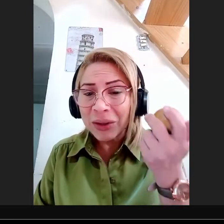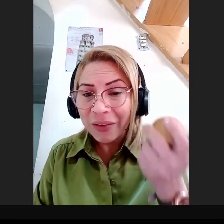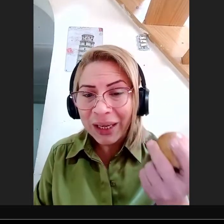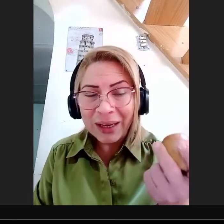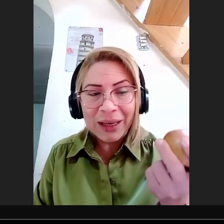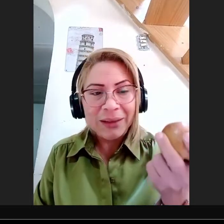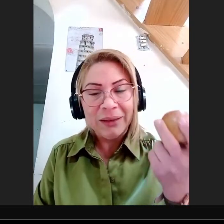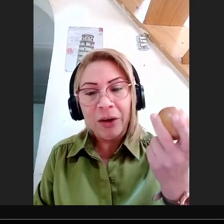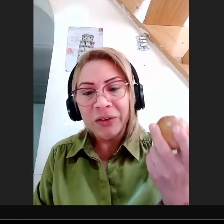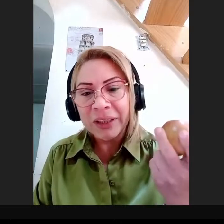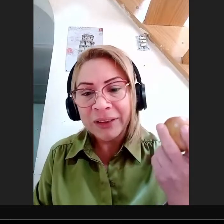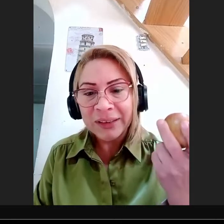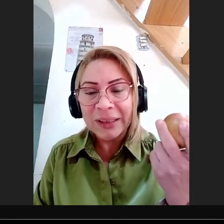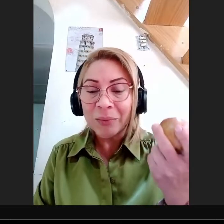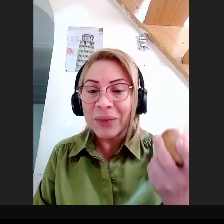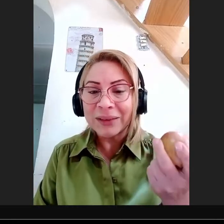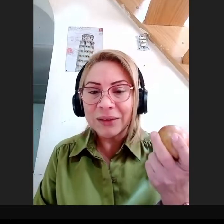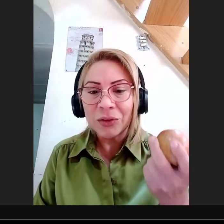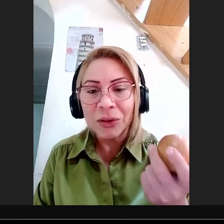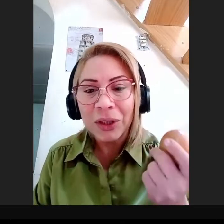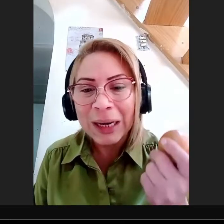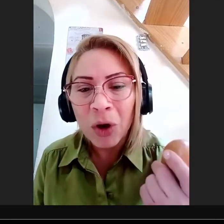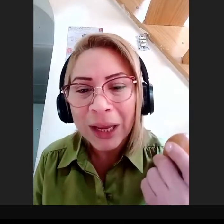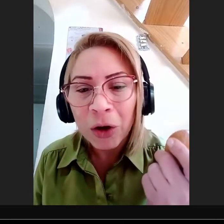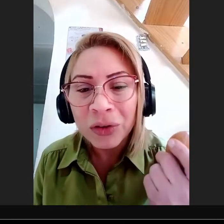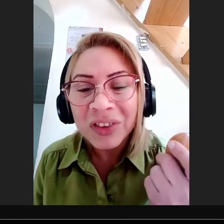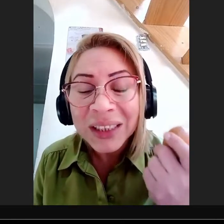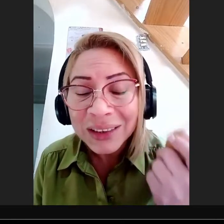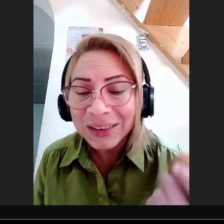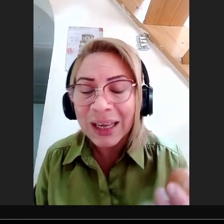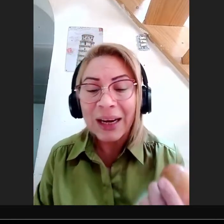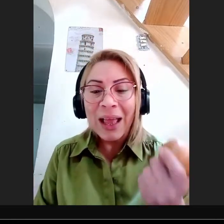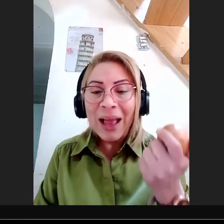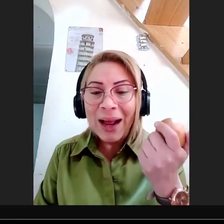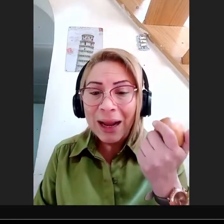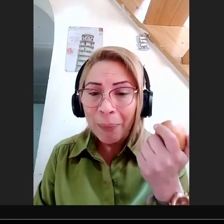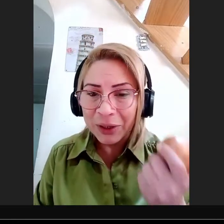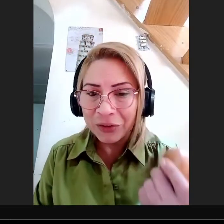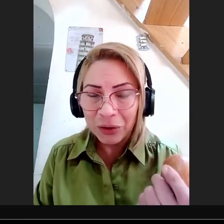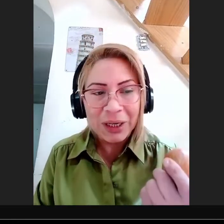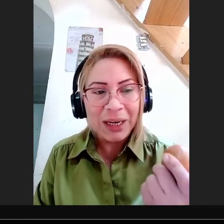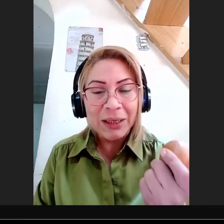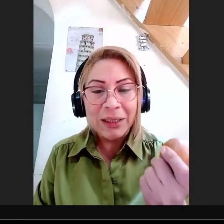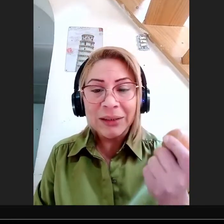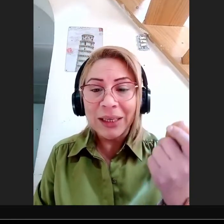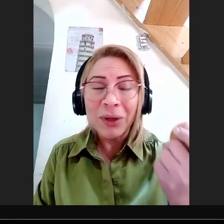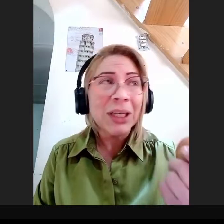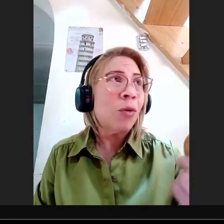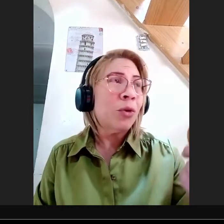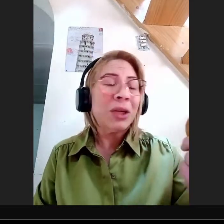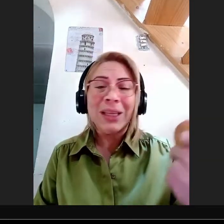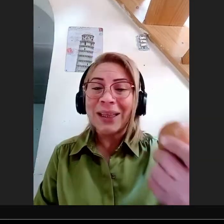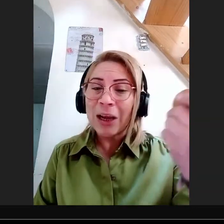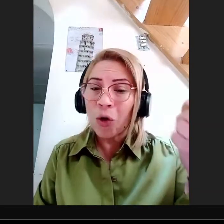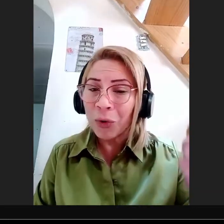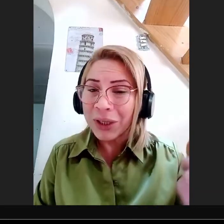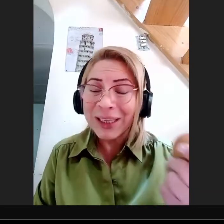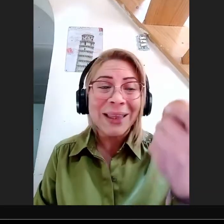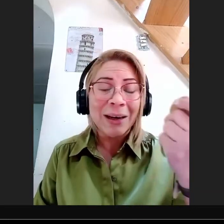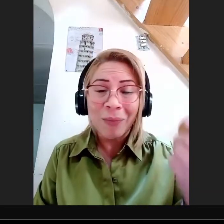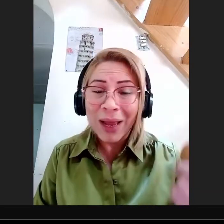Brazil, from Peru, from wherever it comes, they become more aware of this. And we need to keep on